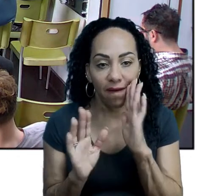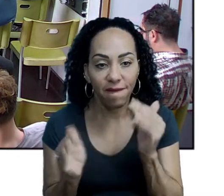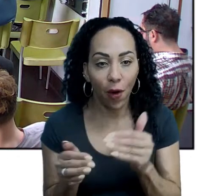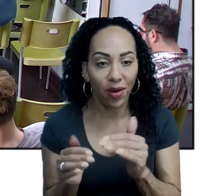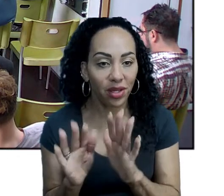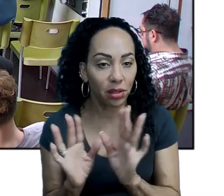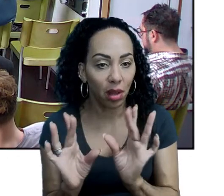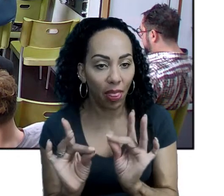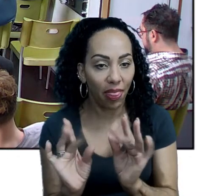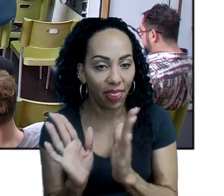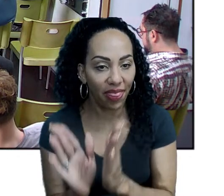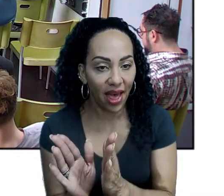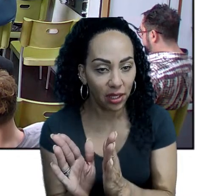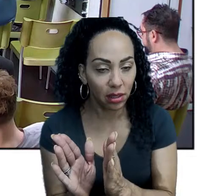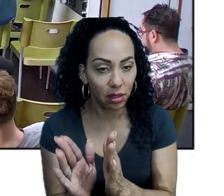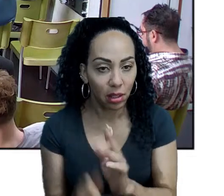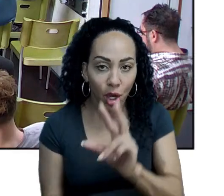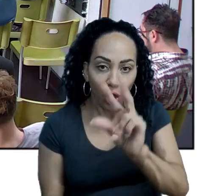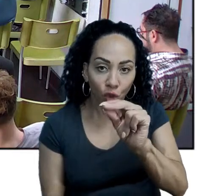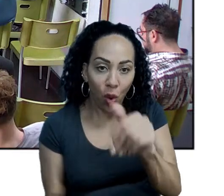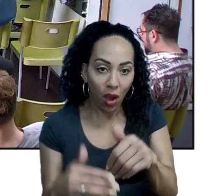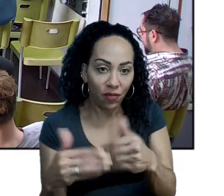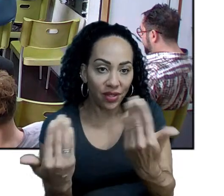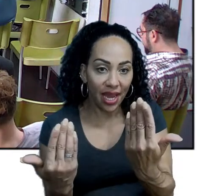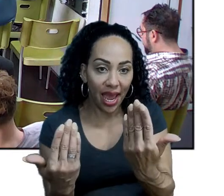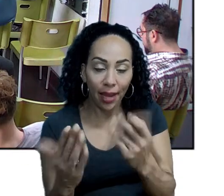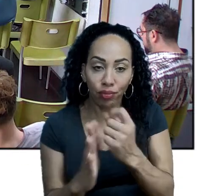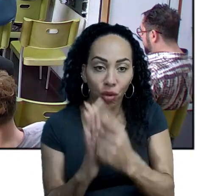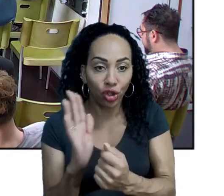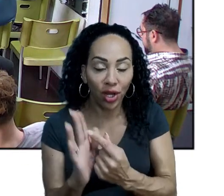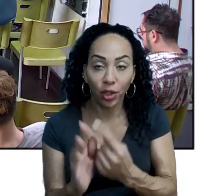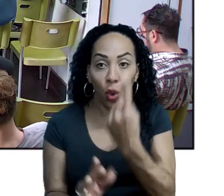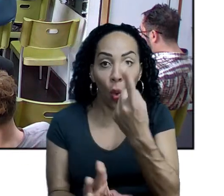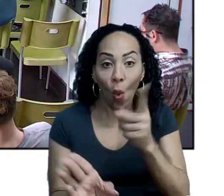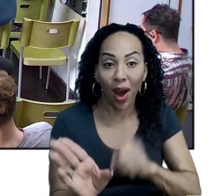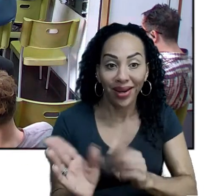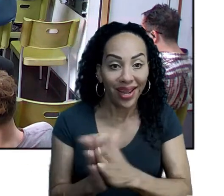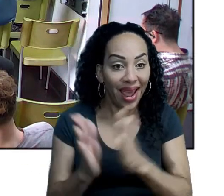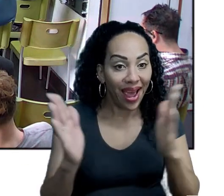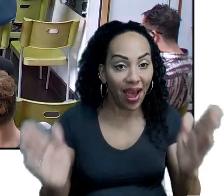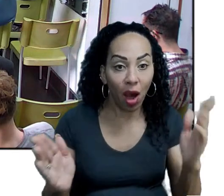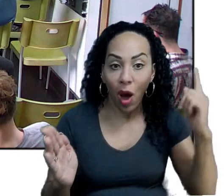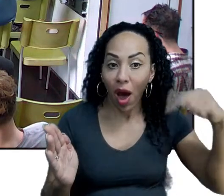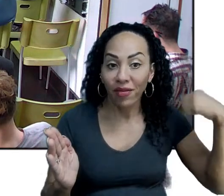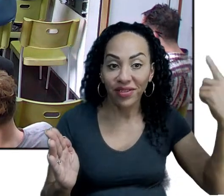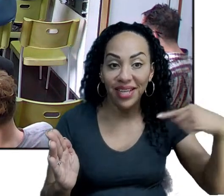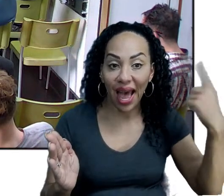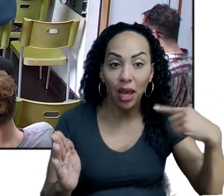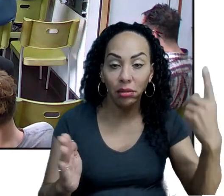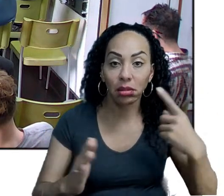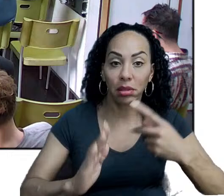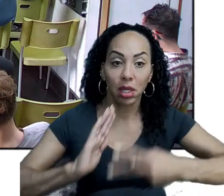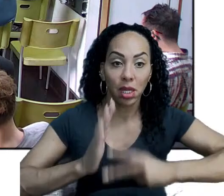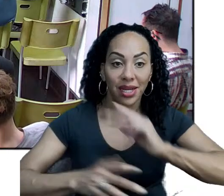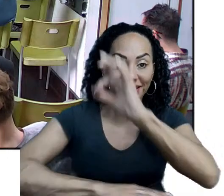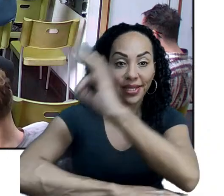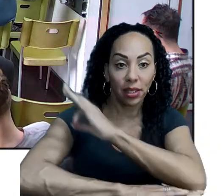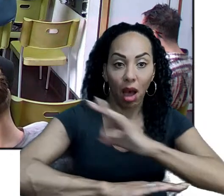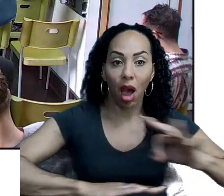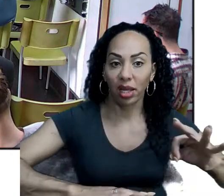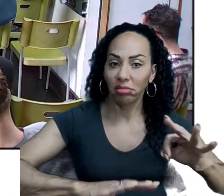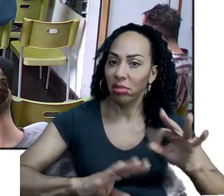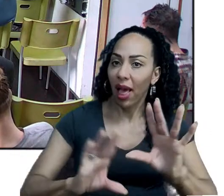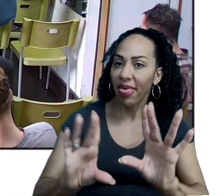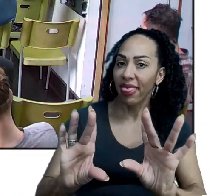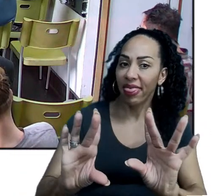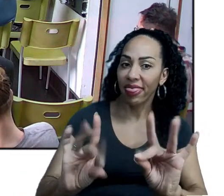can do a 12-day project, you can do a whole year project of sound design, and we've since done that, and I've since done that, and